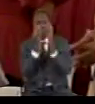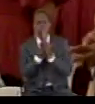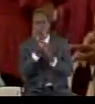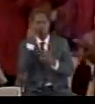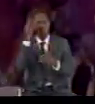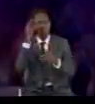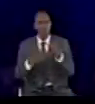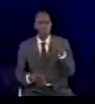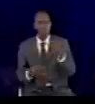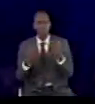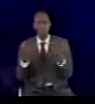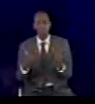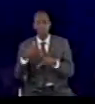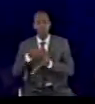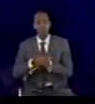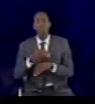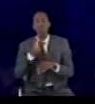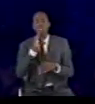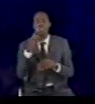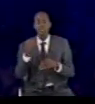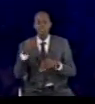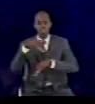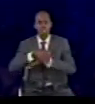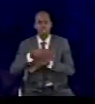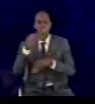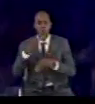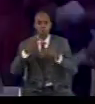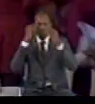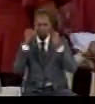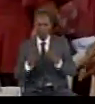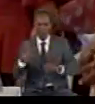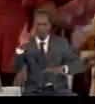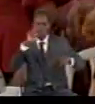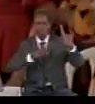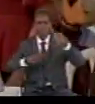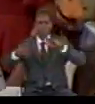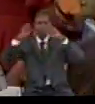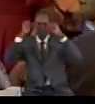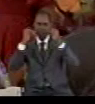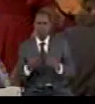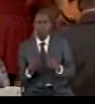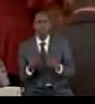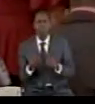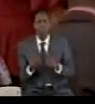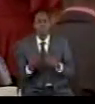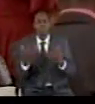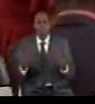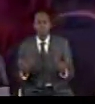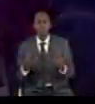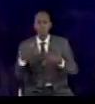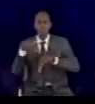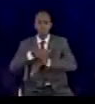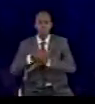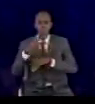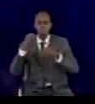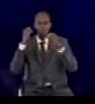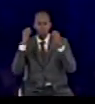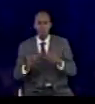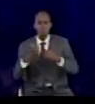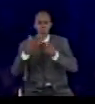tonight is the night of power somebody shout power a light of power power beyond the